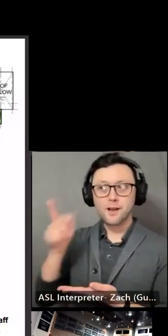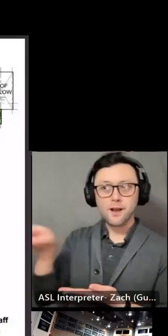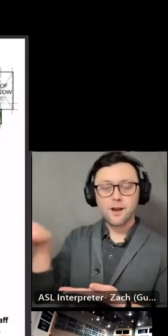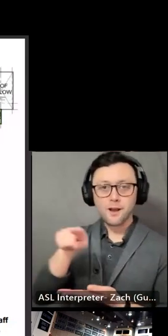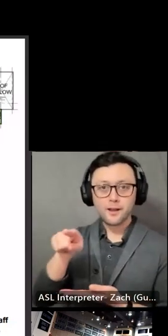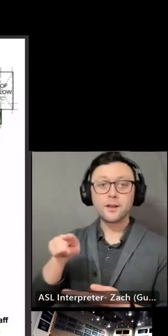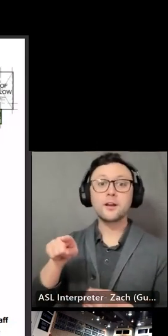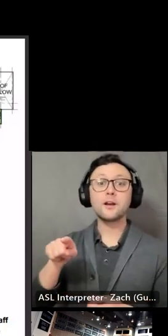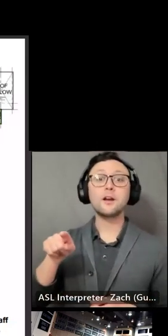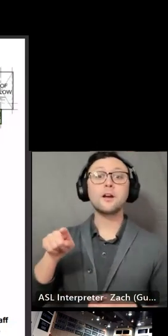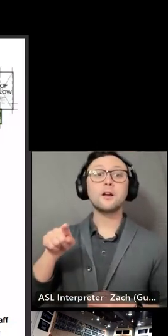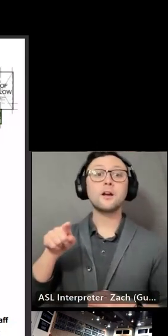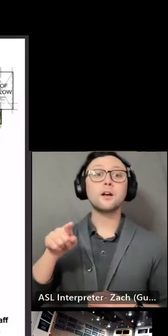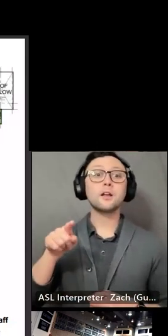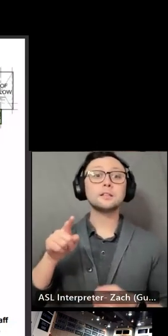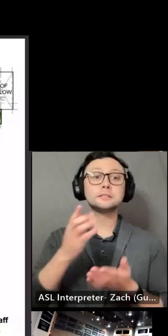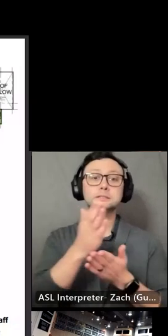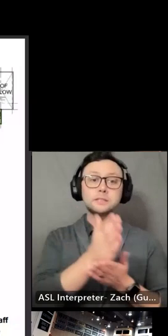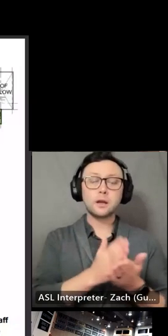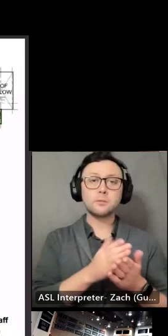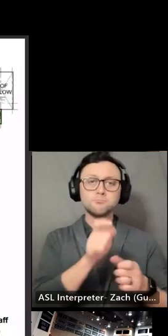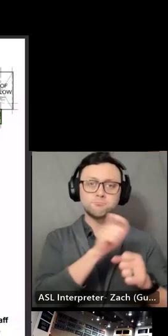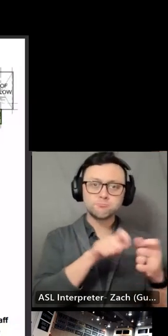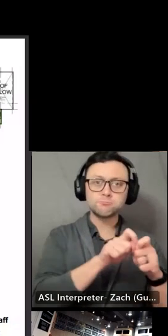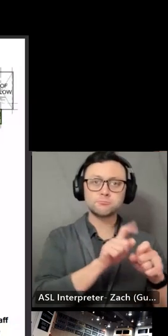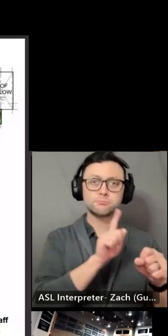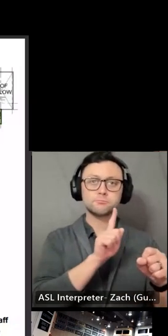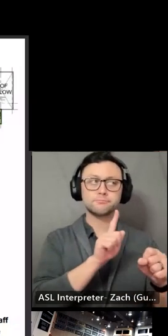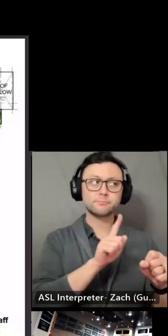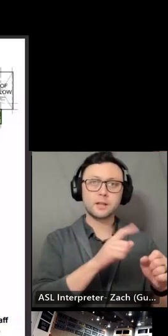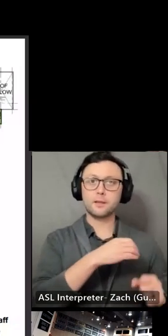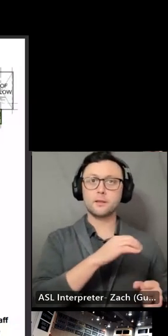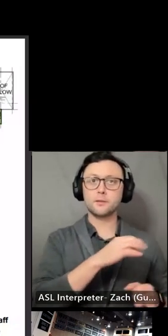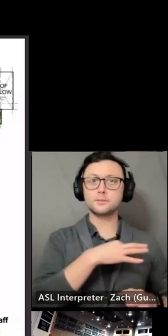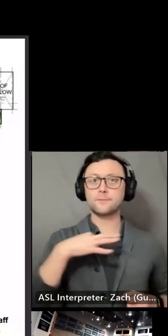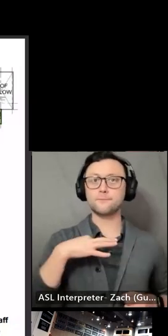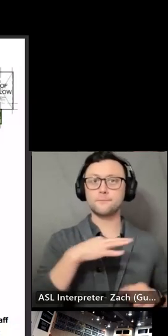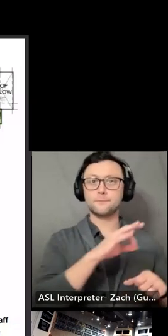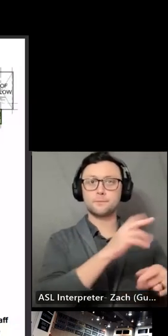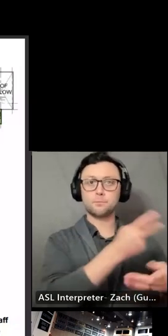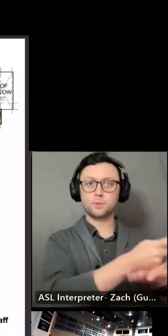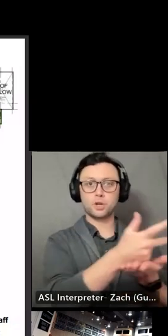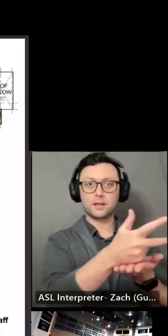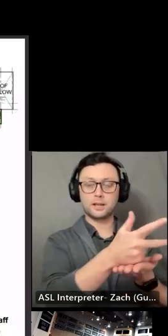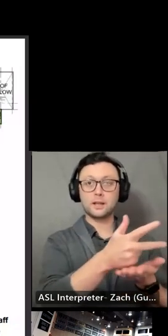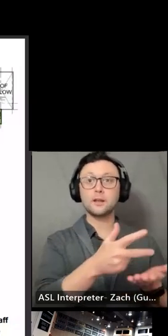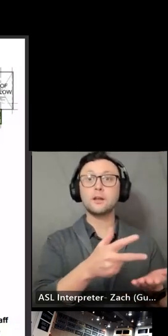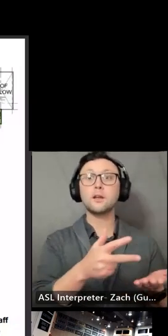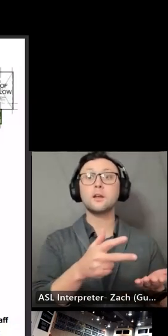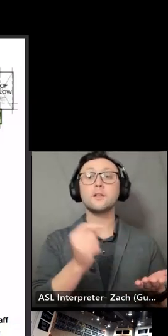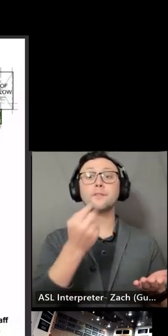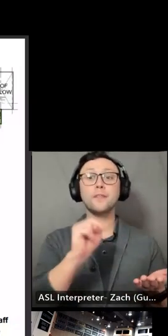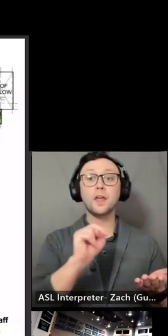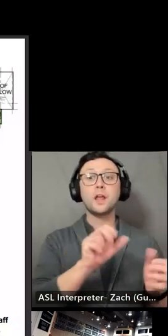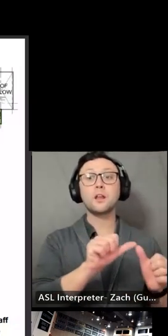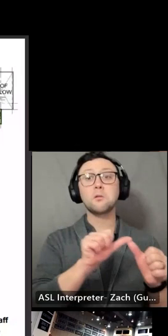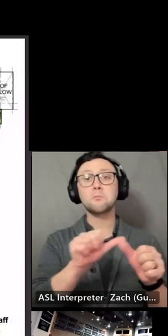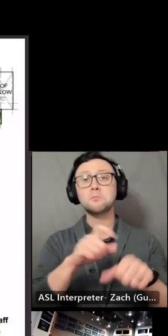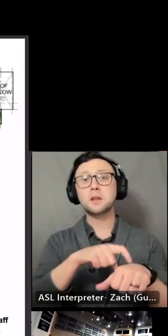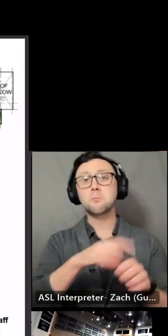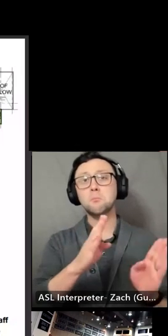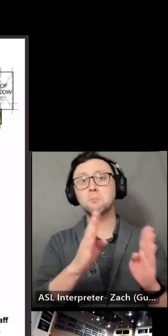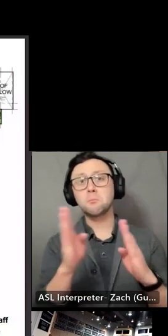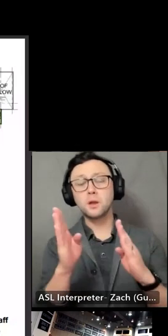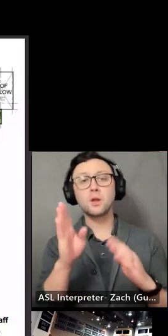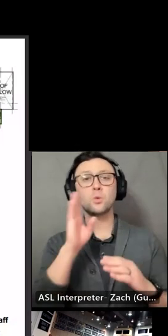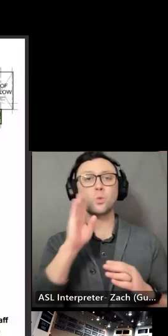some dedicated employee parking, but some areas where when the buses leave in the morning, you'll open up a little bit more parking for employees, and that really